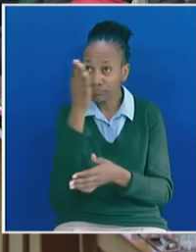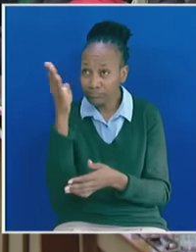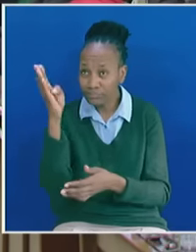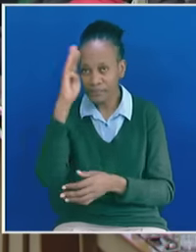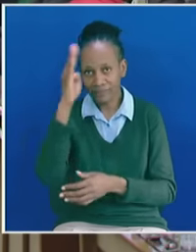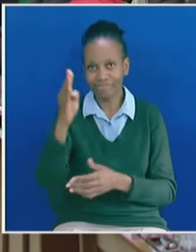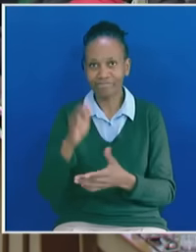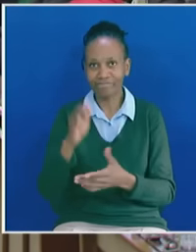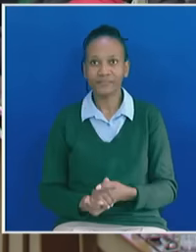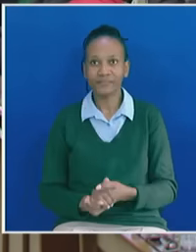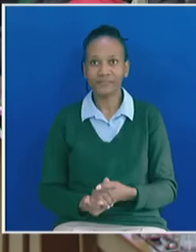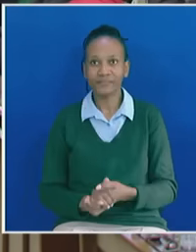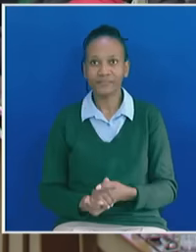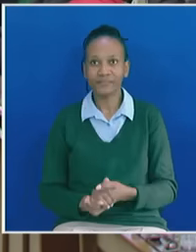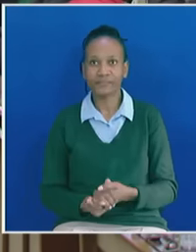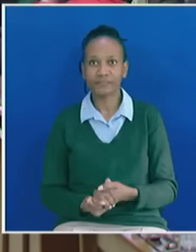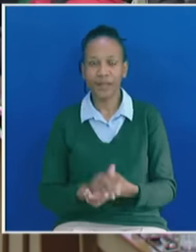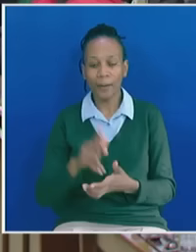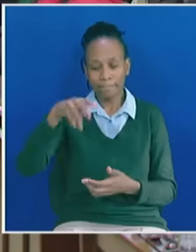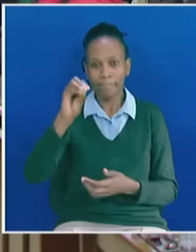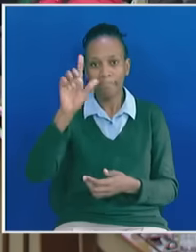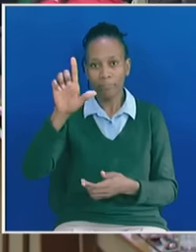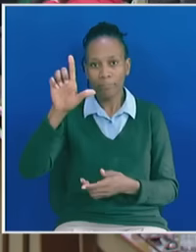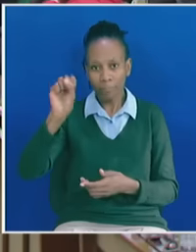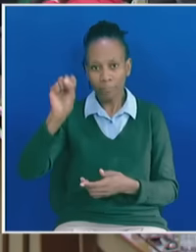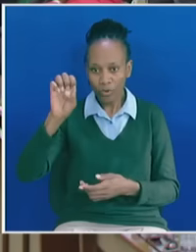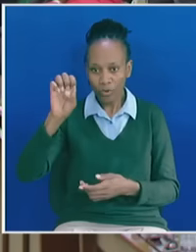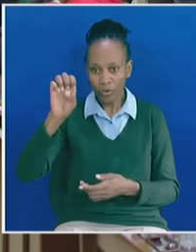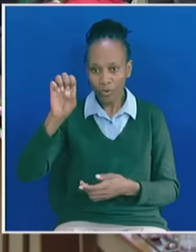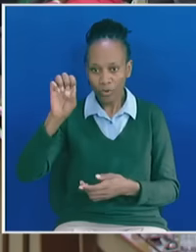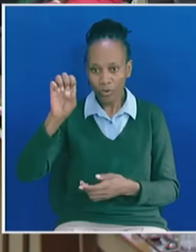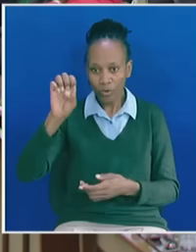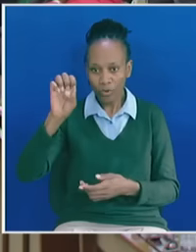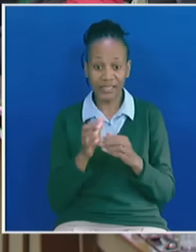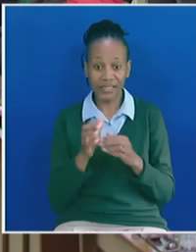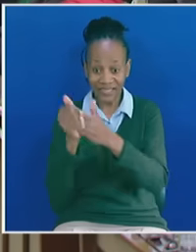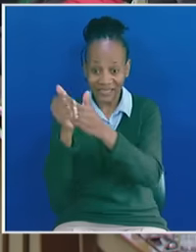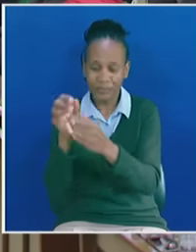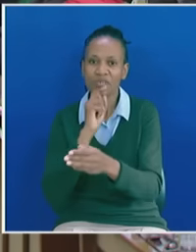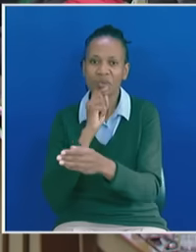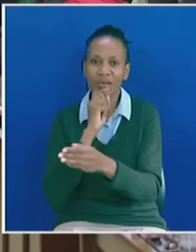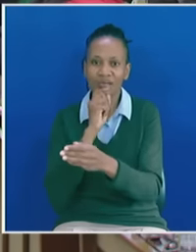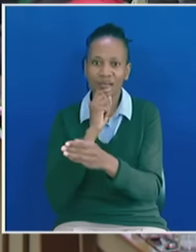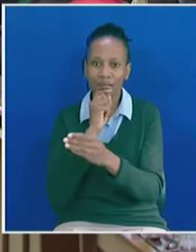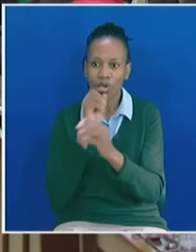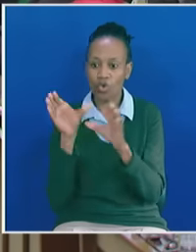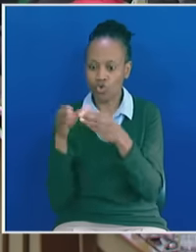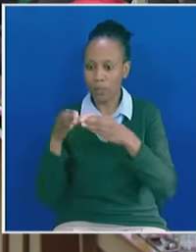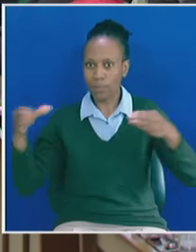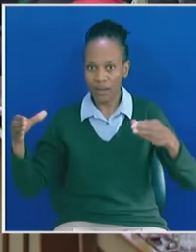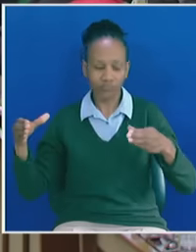gallery. Daniel Cole said, leadership is not domination. It is the art of persuading people to